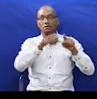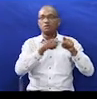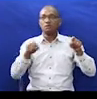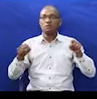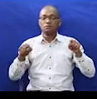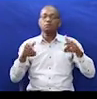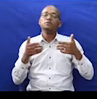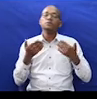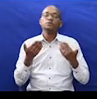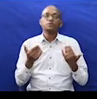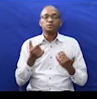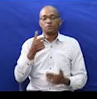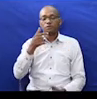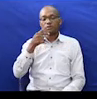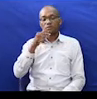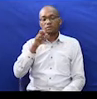trigonometry